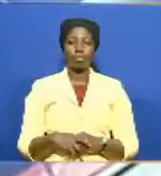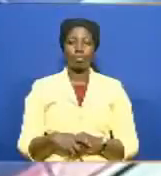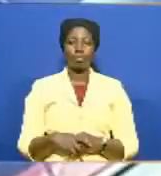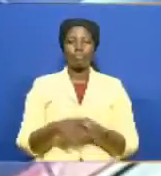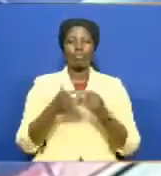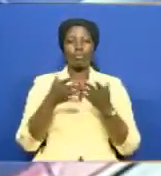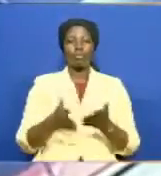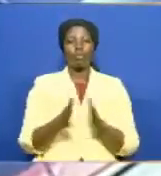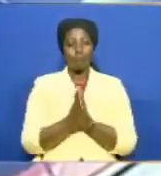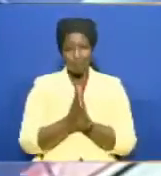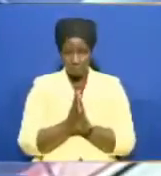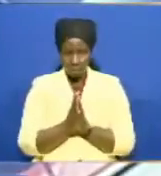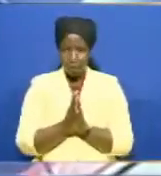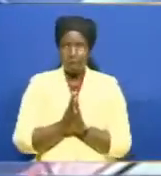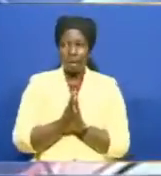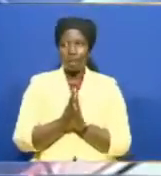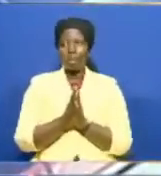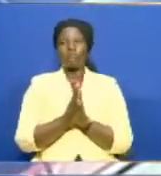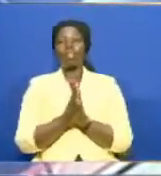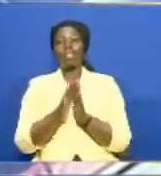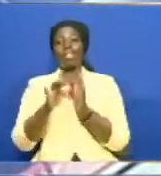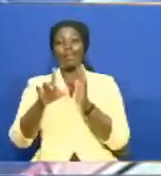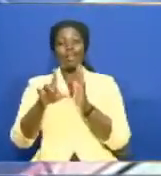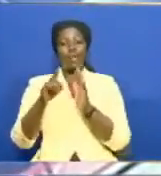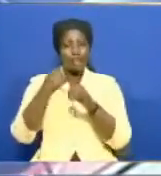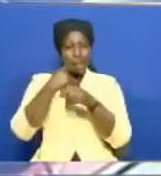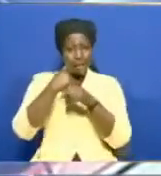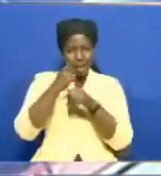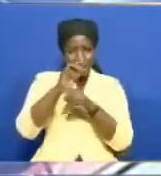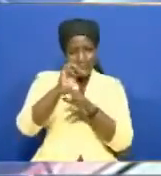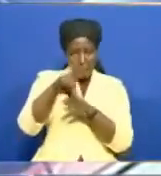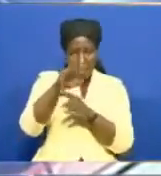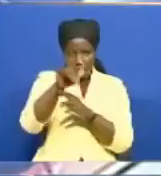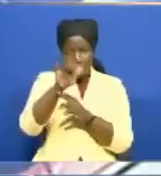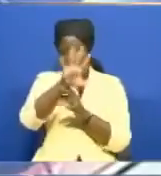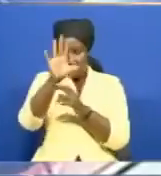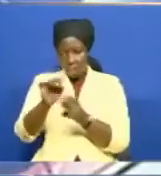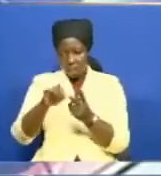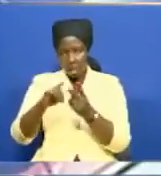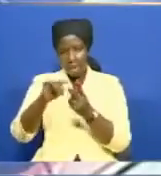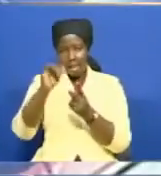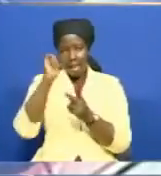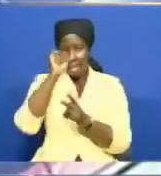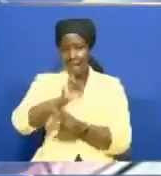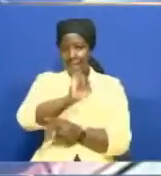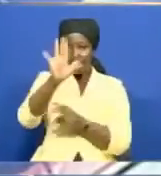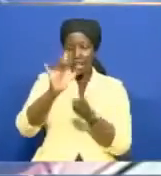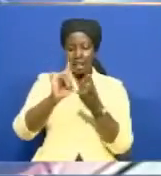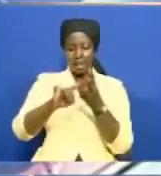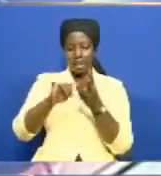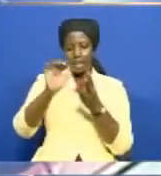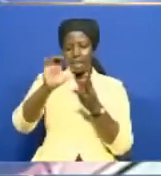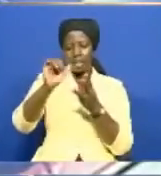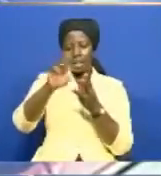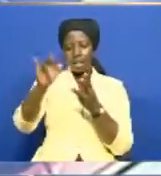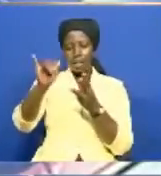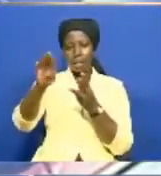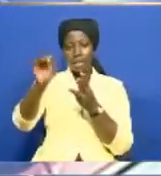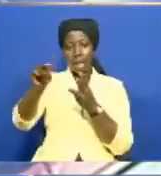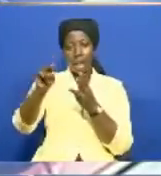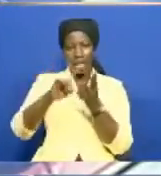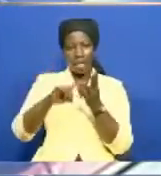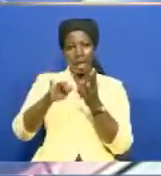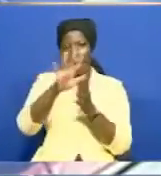Now, legislative readers drawn from Africa, Asia, and the Caribbean and America have resolved to end human conflicts